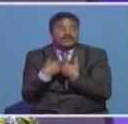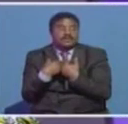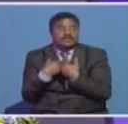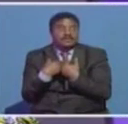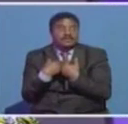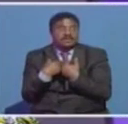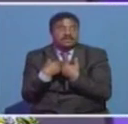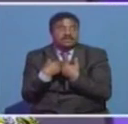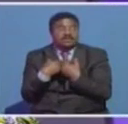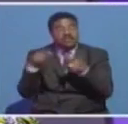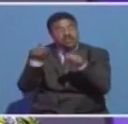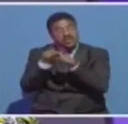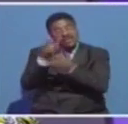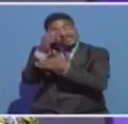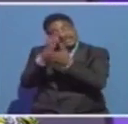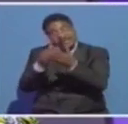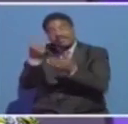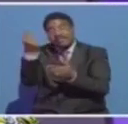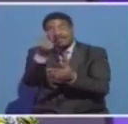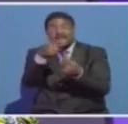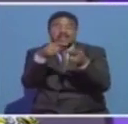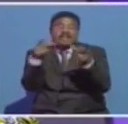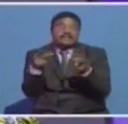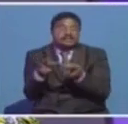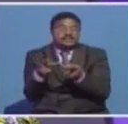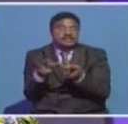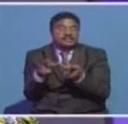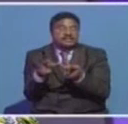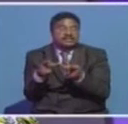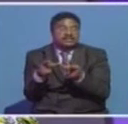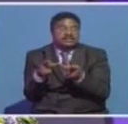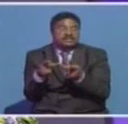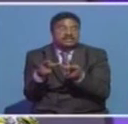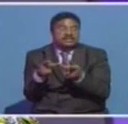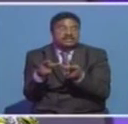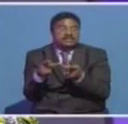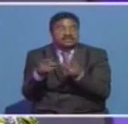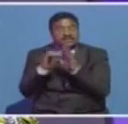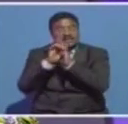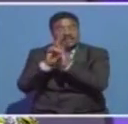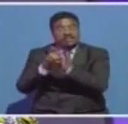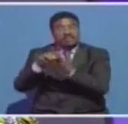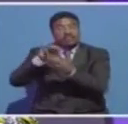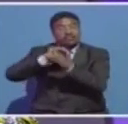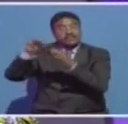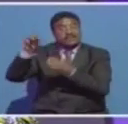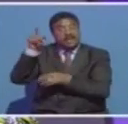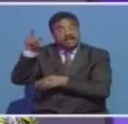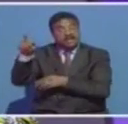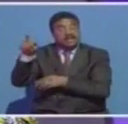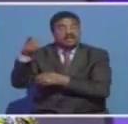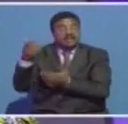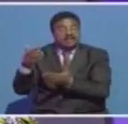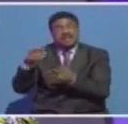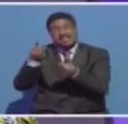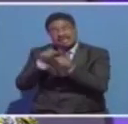have isolated cases where there is human-animal conflict, for instance in Muchinga. Parts of